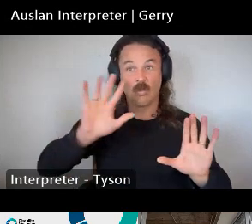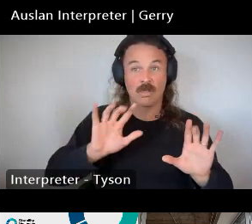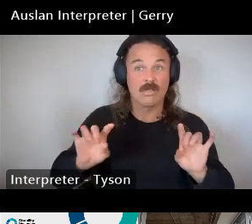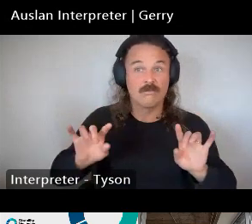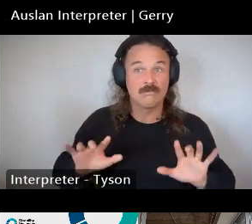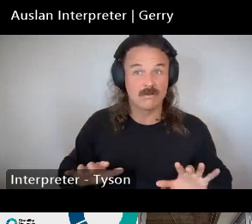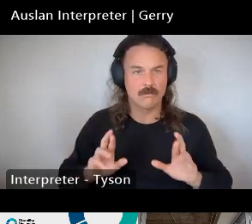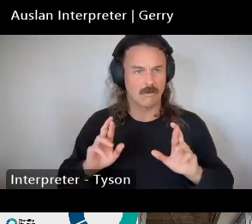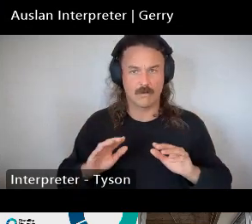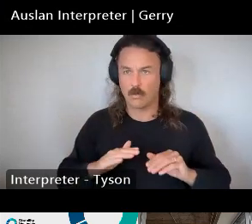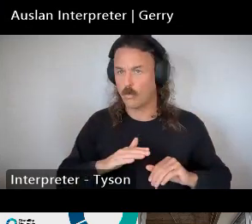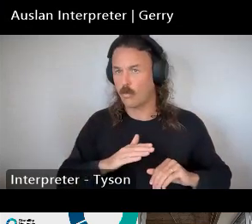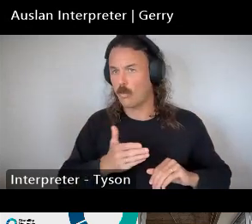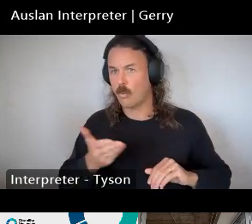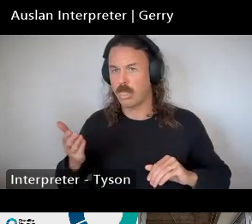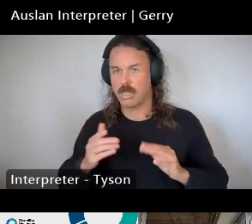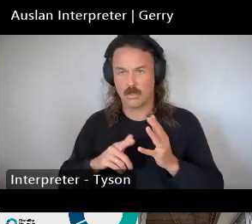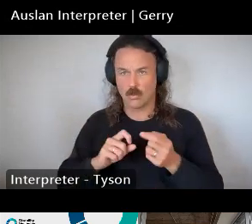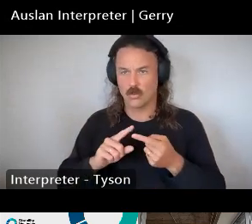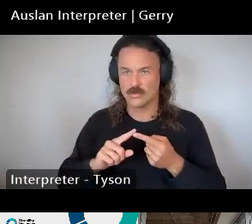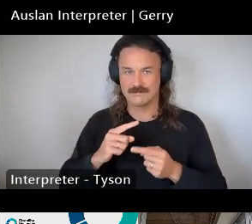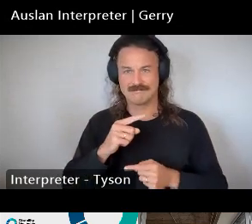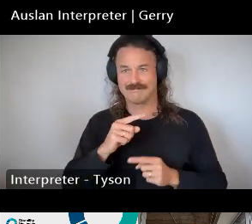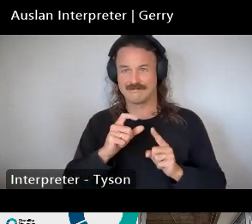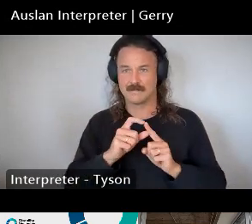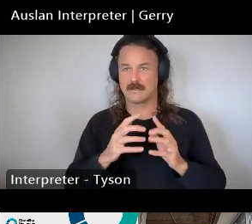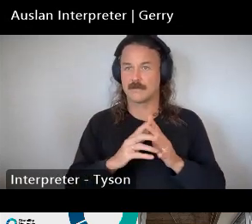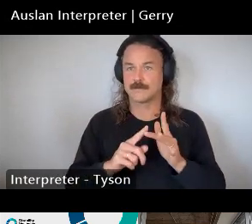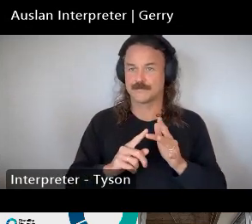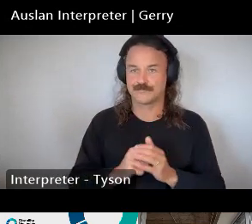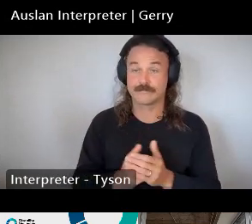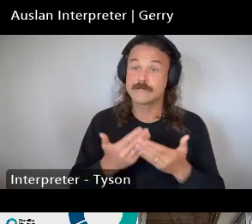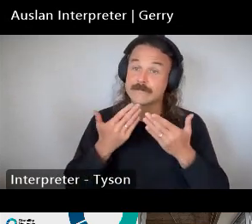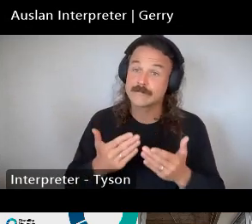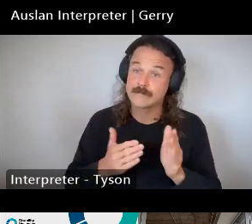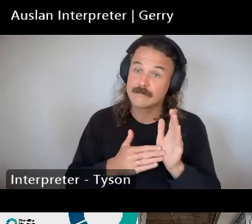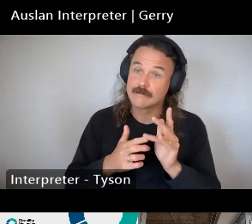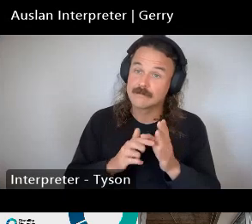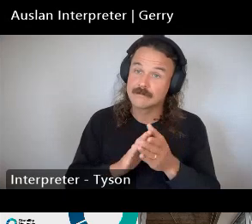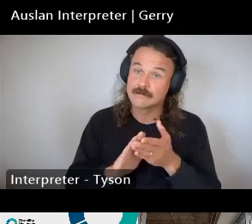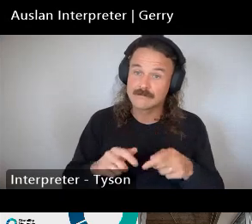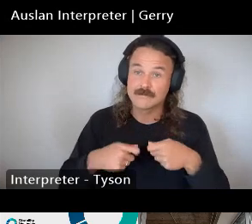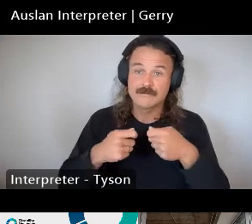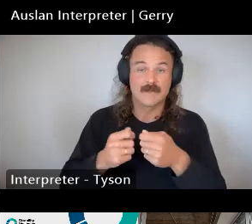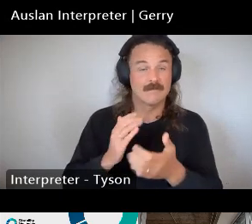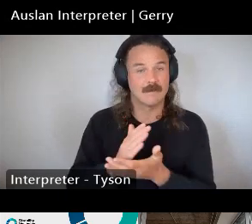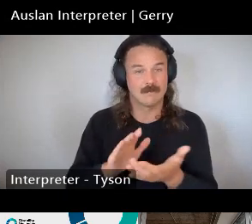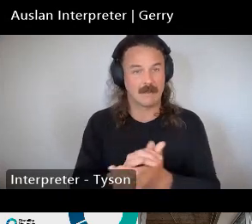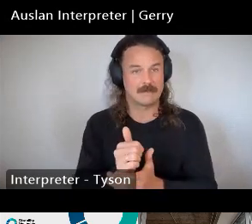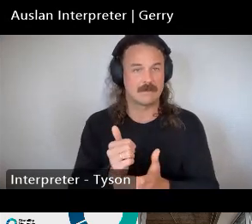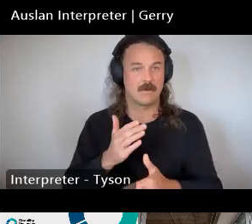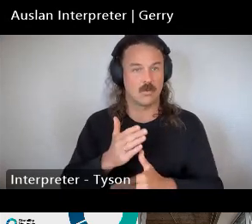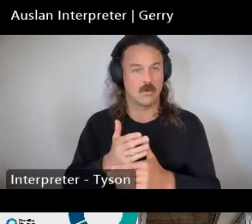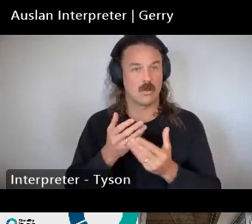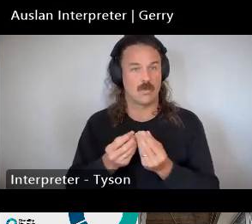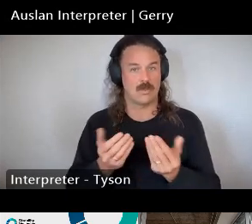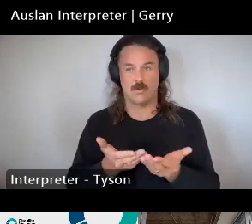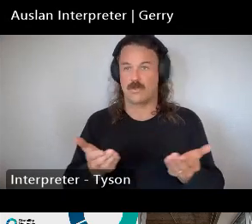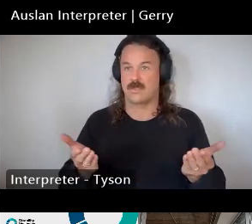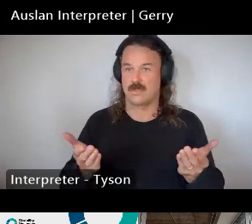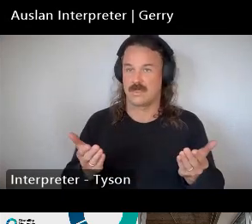Finally, I'd like to thank the Monash team. It's been a pleasure working with you on the index, and